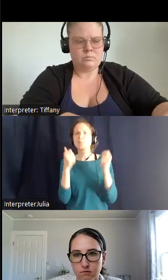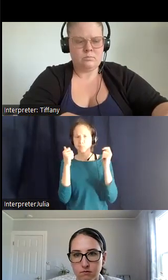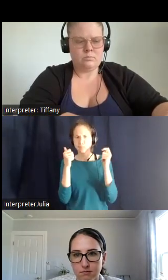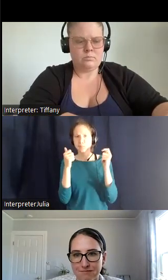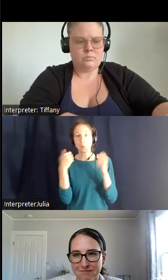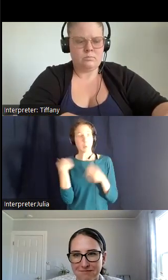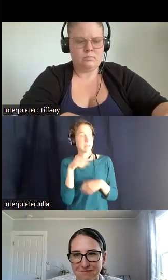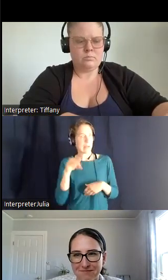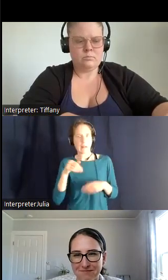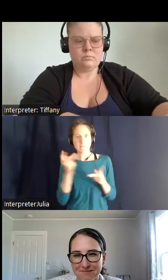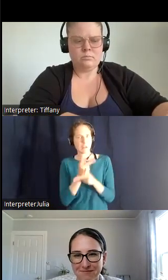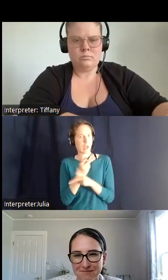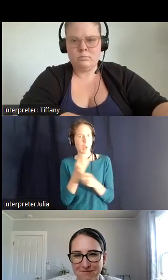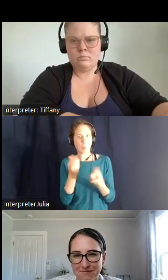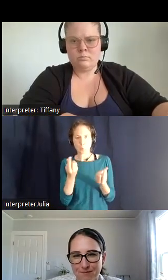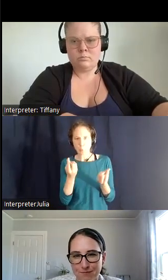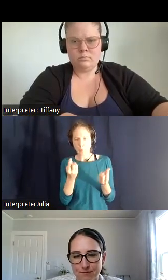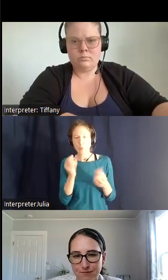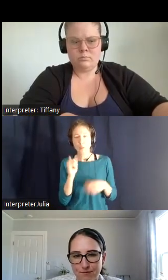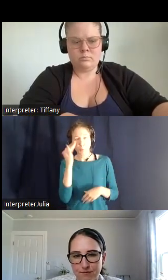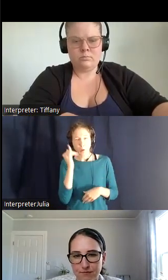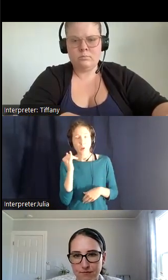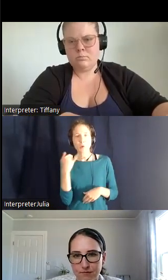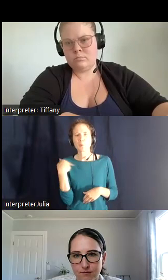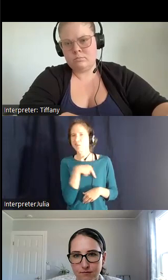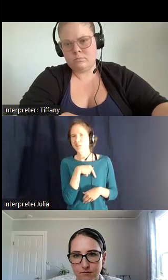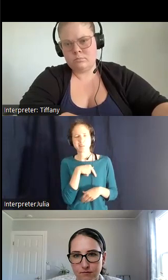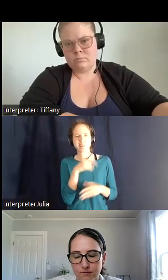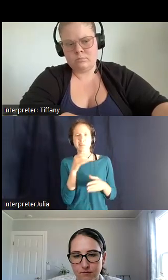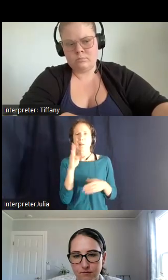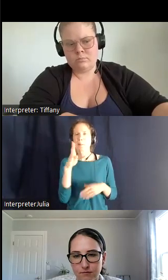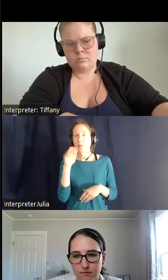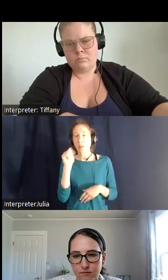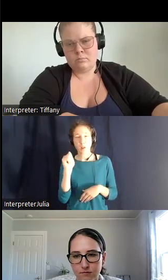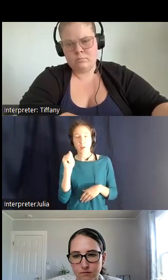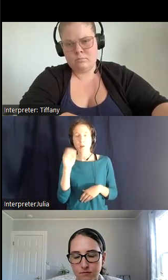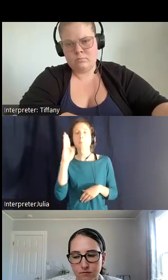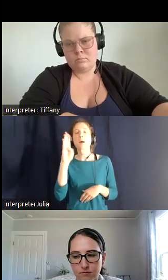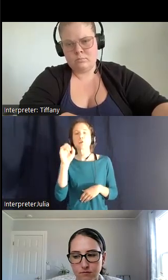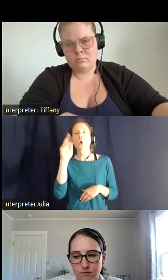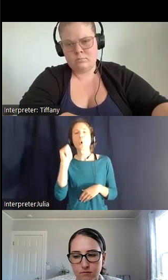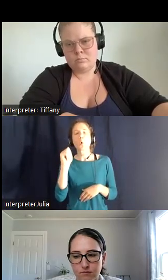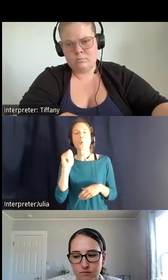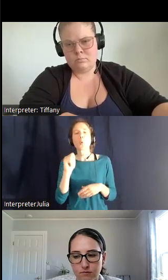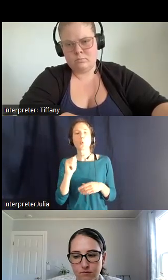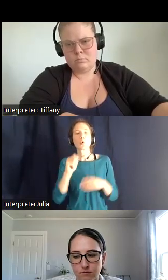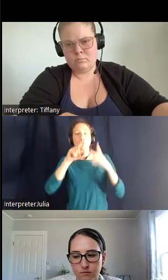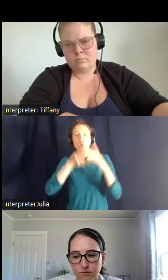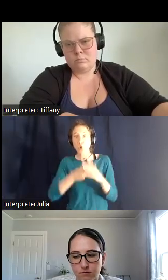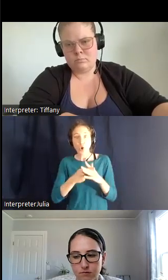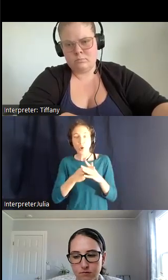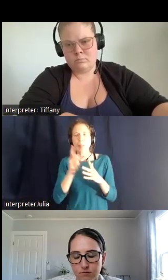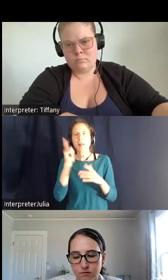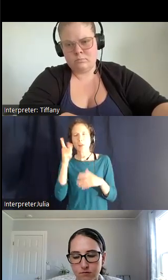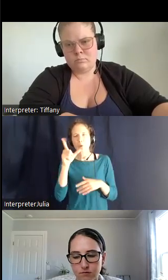that figured out yet. That's one of the reasons we delayed the BOSO implementation to 2025, because of really hard questions